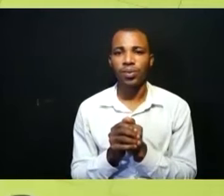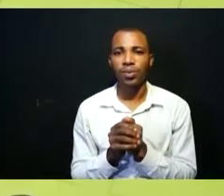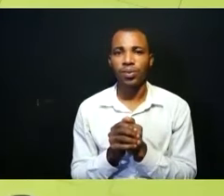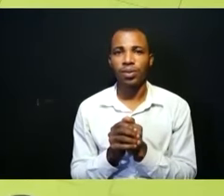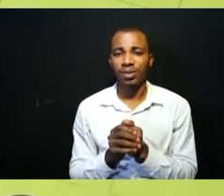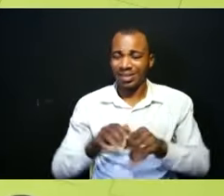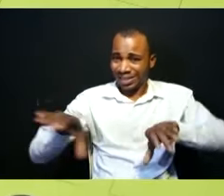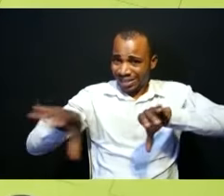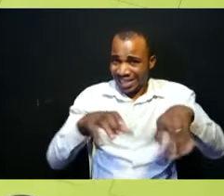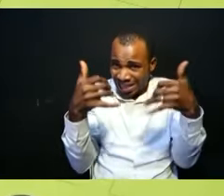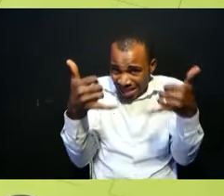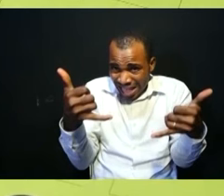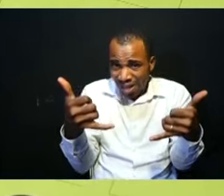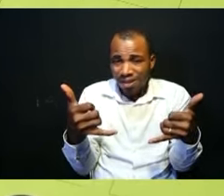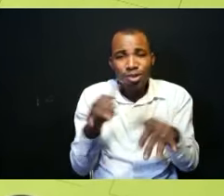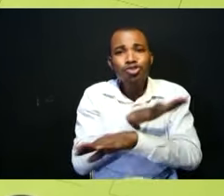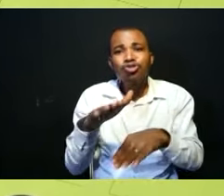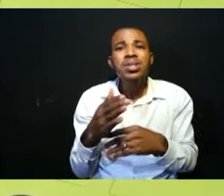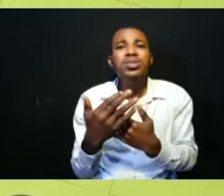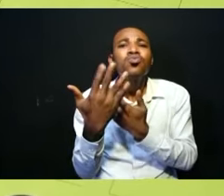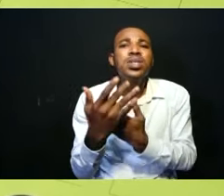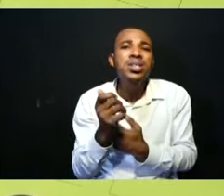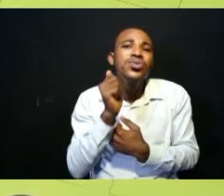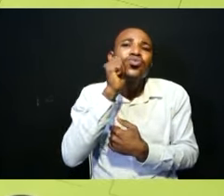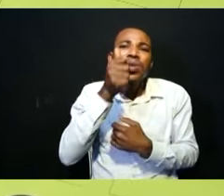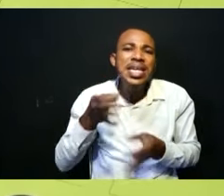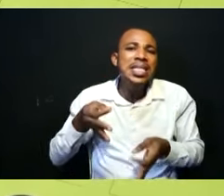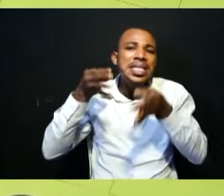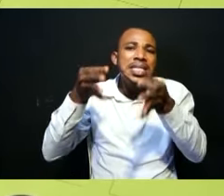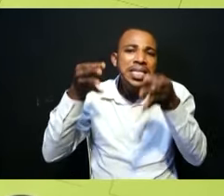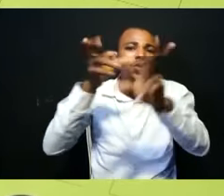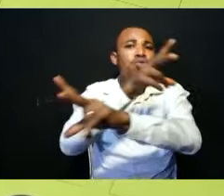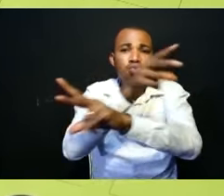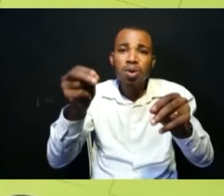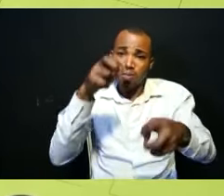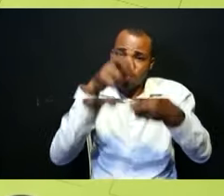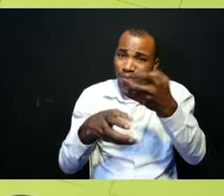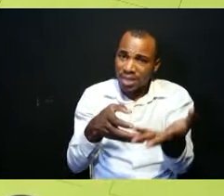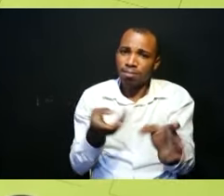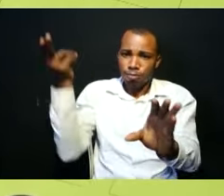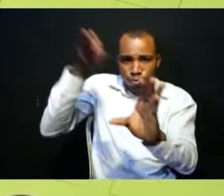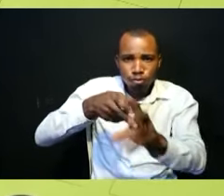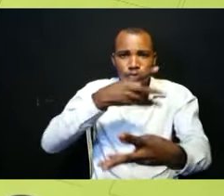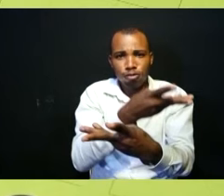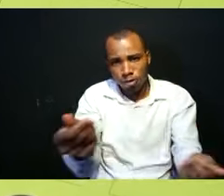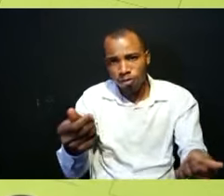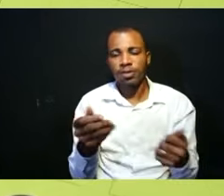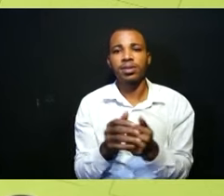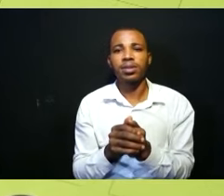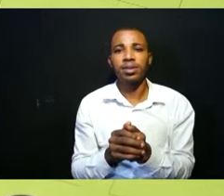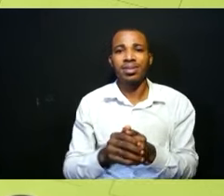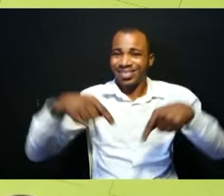it today. Do something about your situation. Do it now. And do